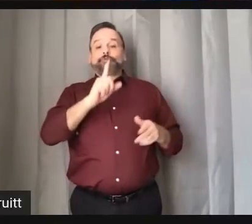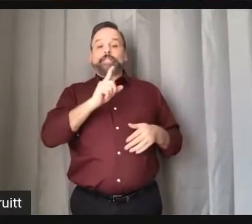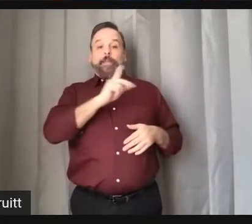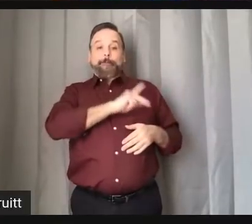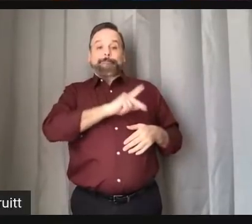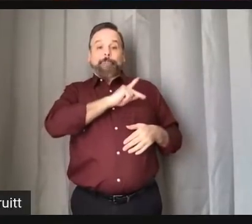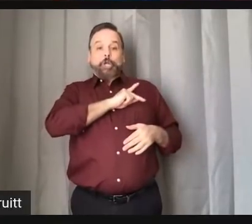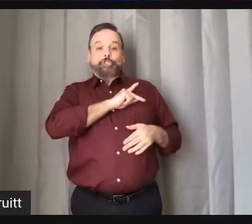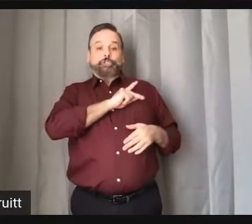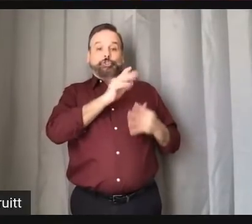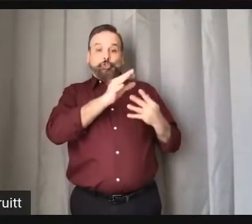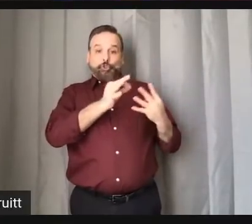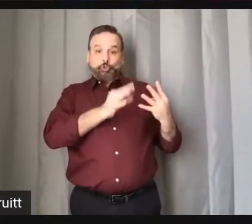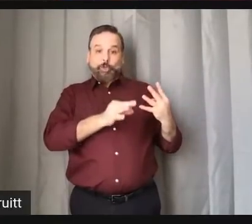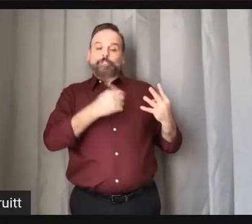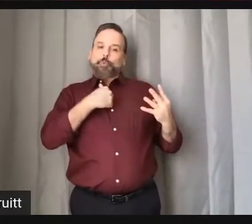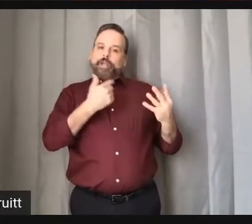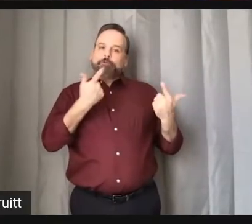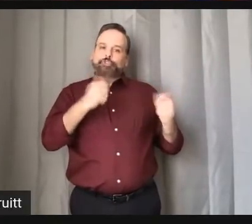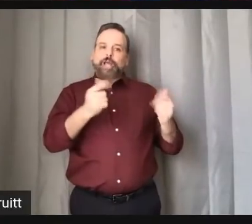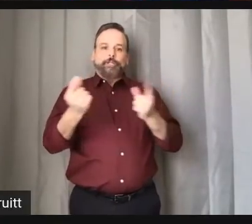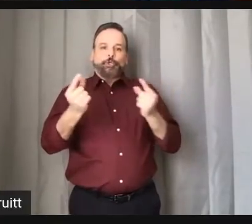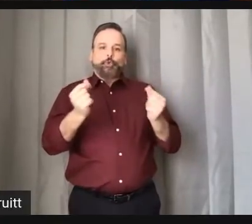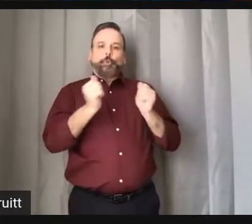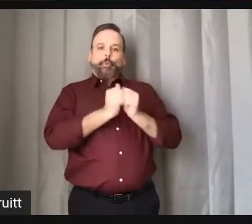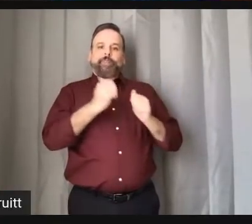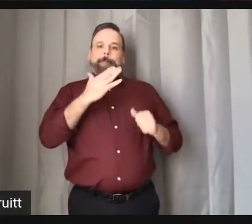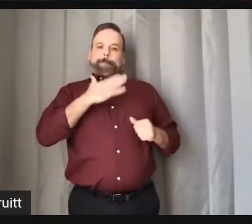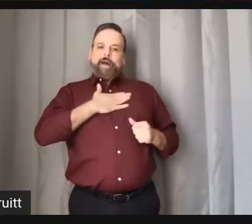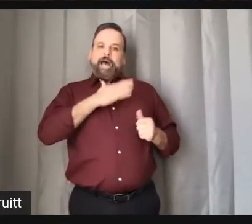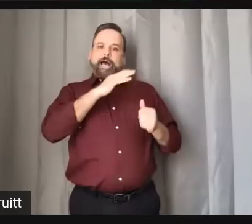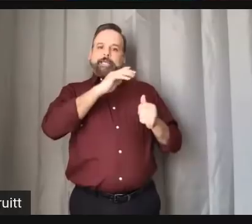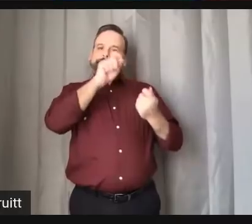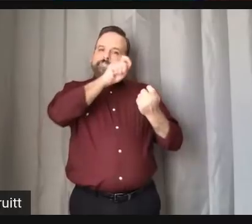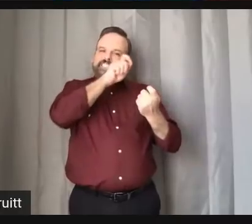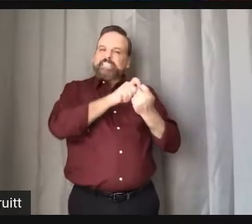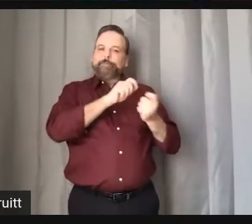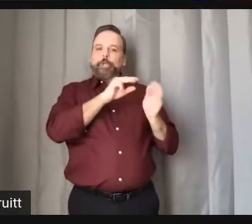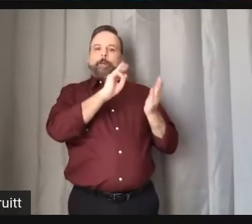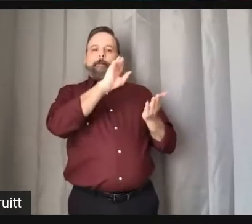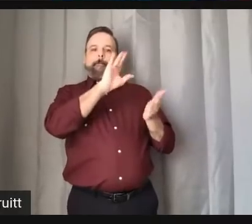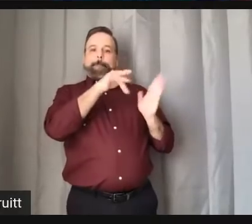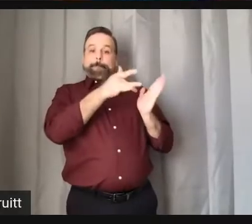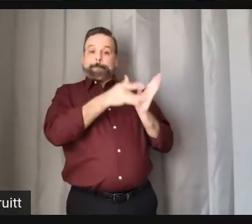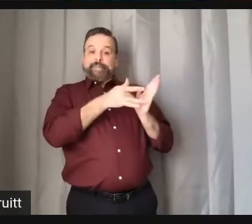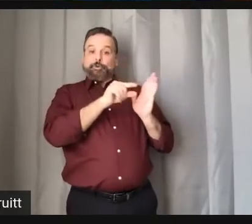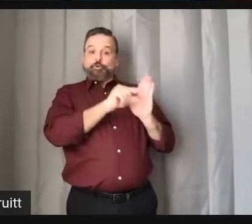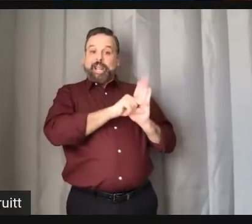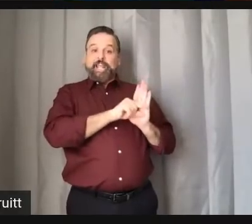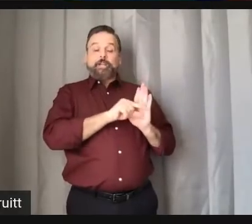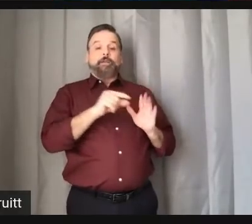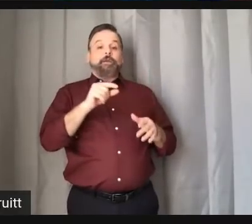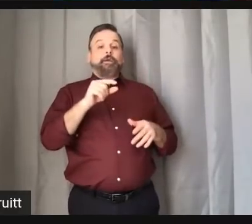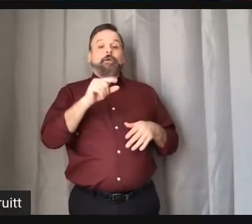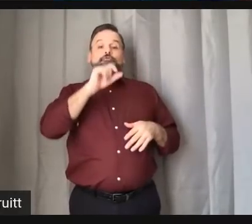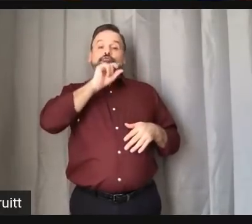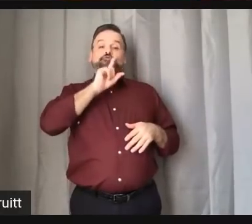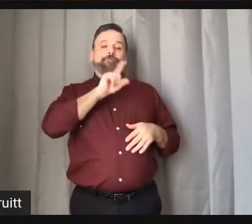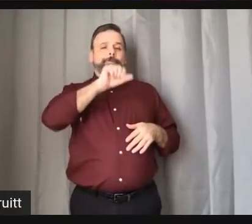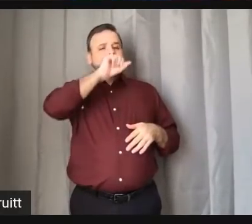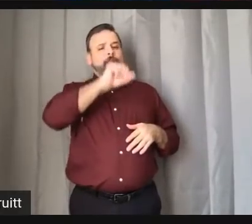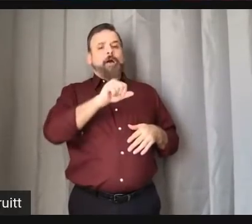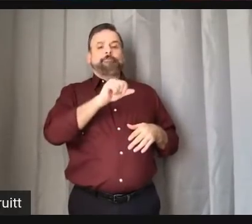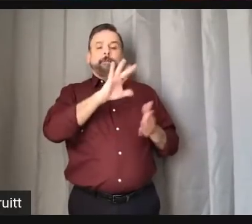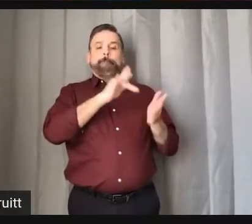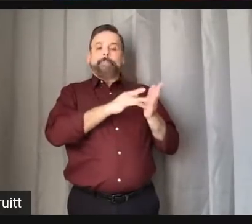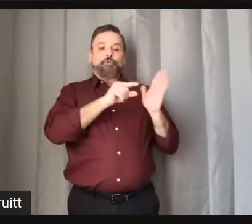for what I was trying to do with my particular middle grade. You know, I love that. One of the things I love the most about middle grade is that there are very quiet ones, and